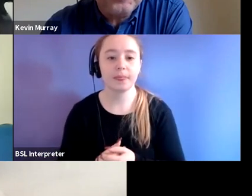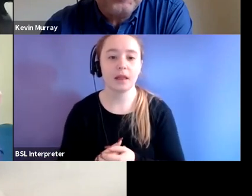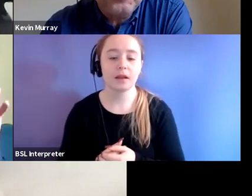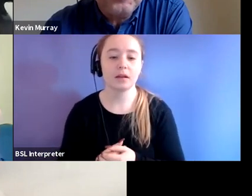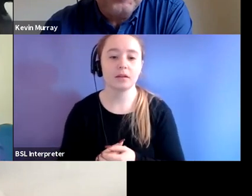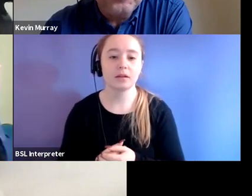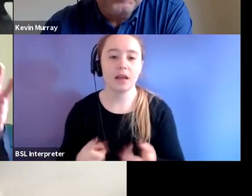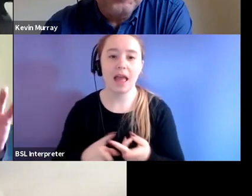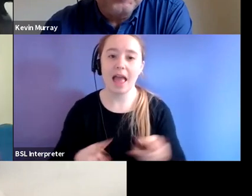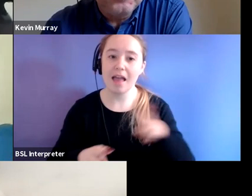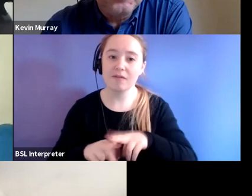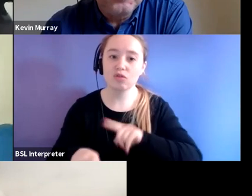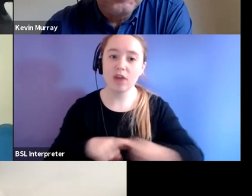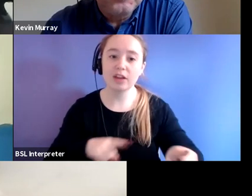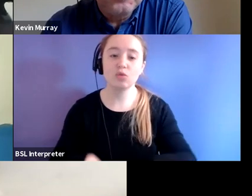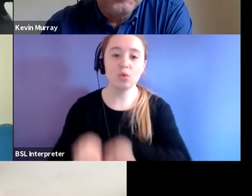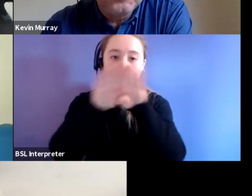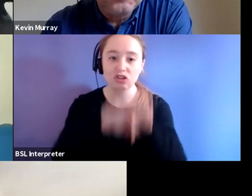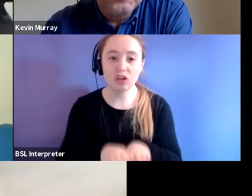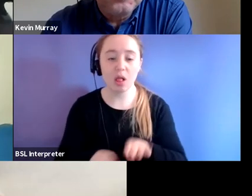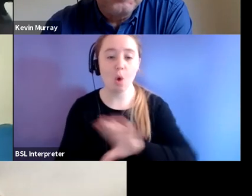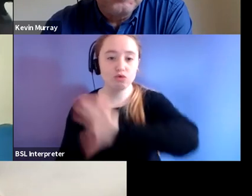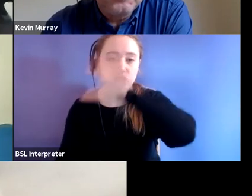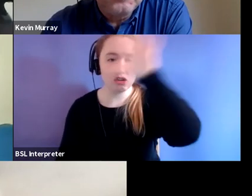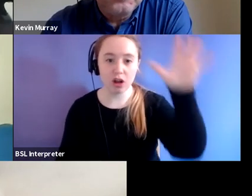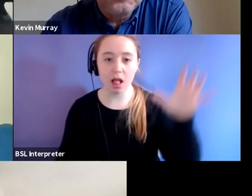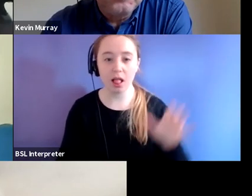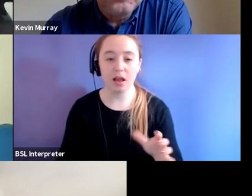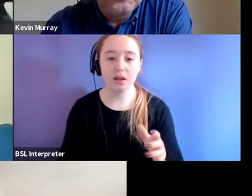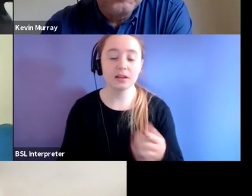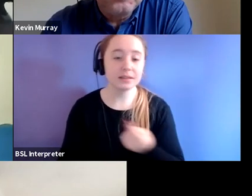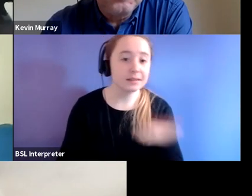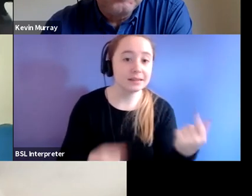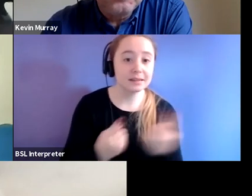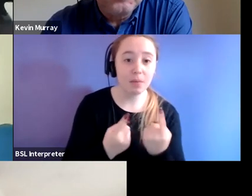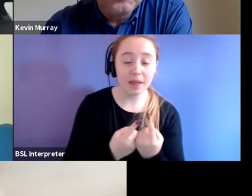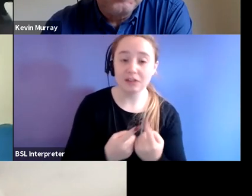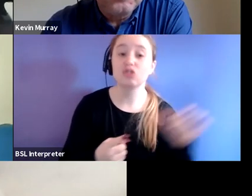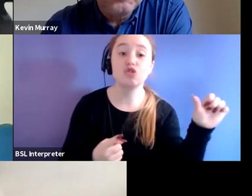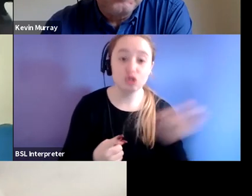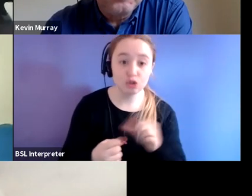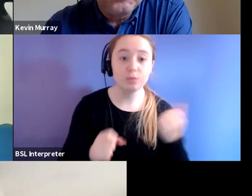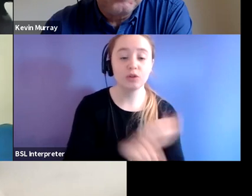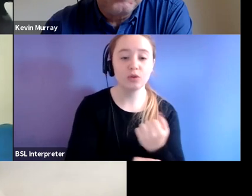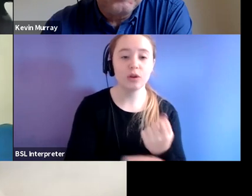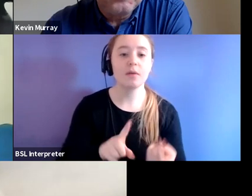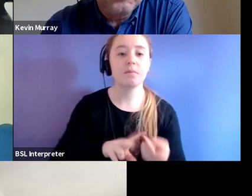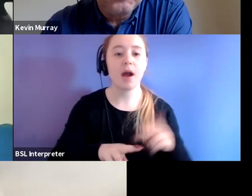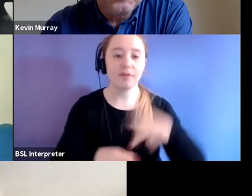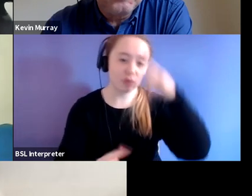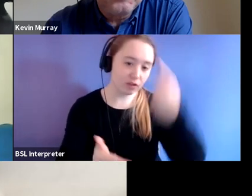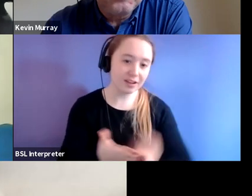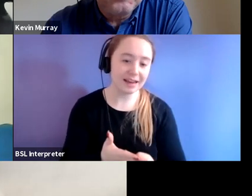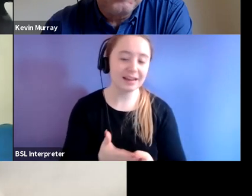try to do that at a regional level or a national level, there are things that should be done on a regional, national level, but if you start to make these decisions at the wrong